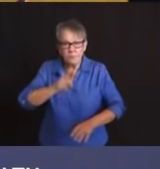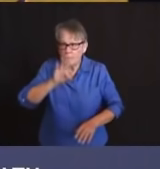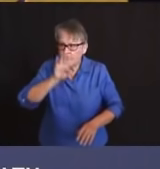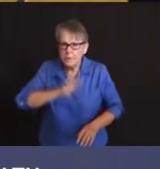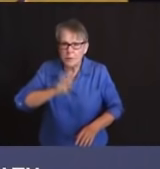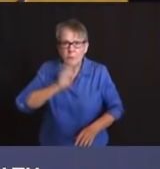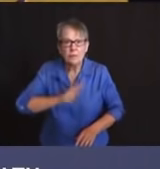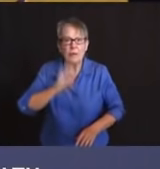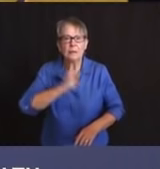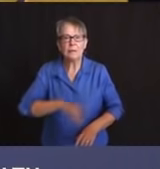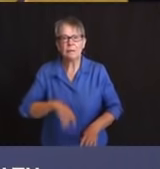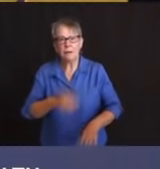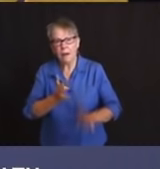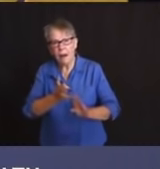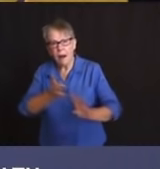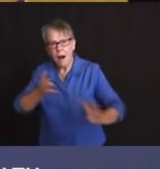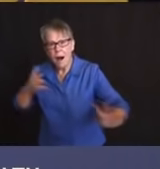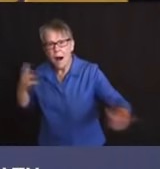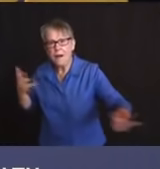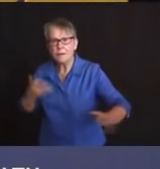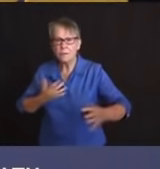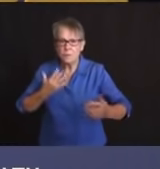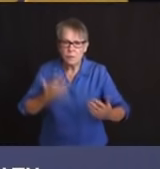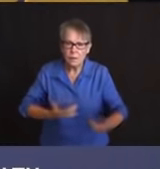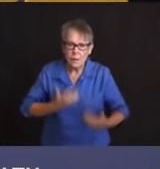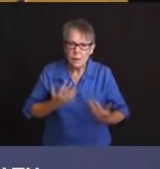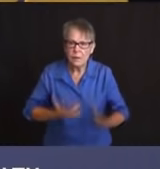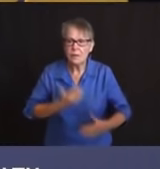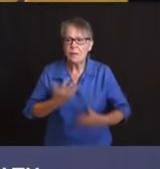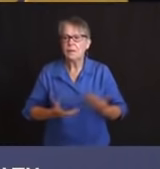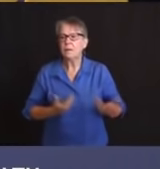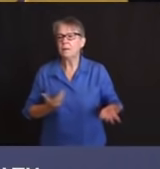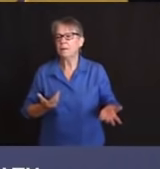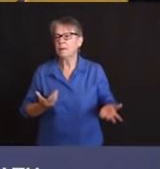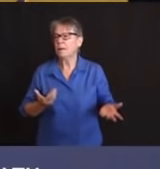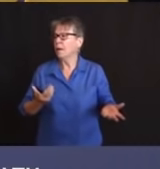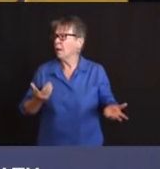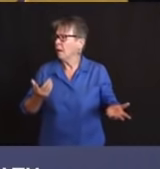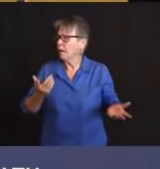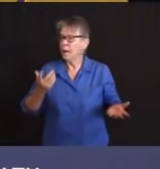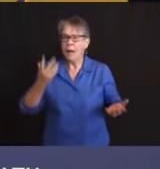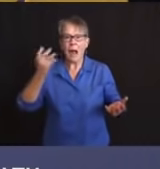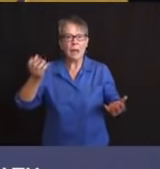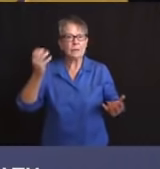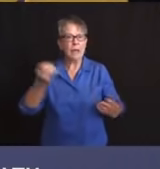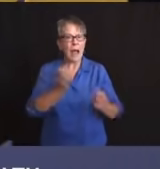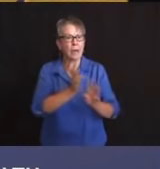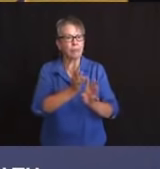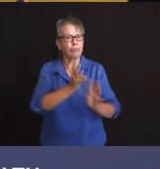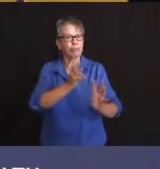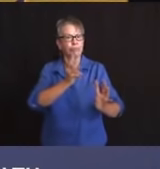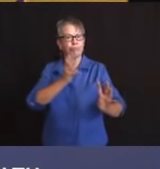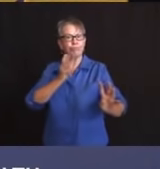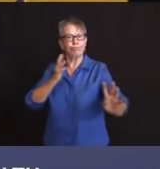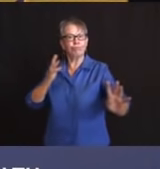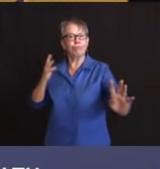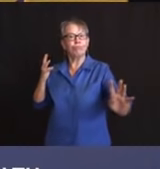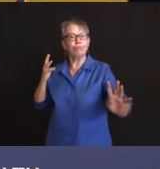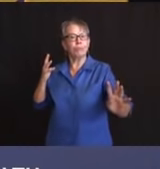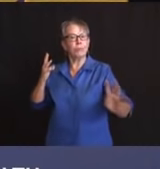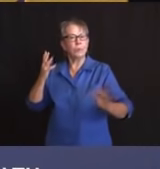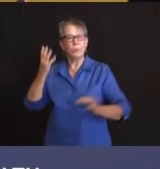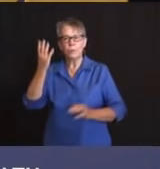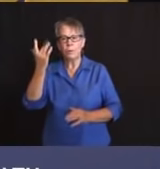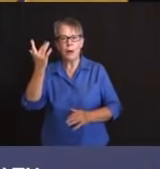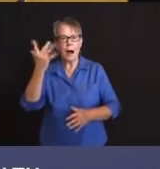tsunami and they're still going through their backlog, is that on the inside it looks completely different than what it used to look like, and that's a good thing in